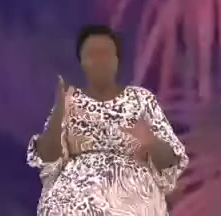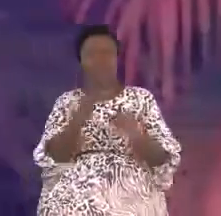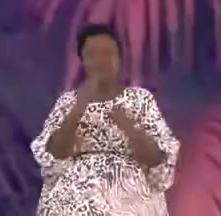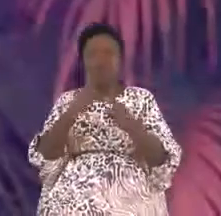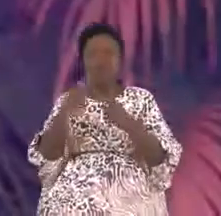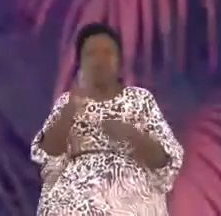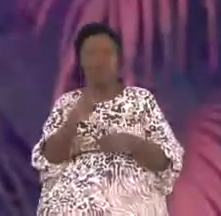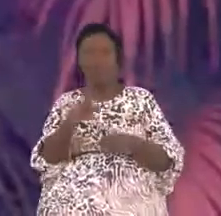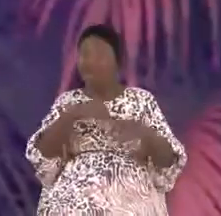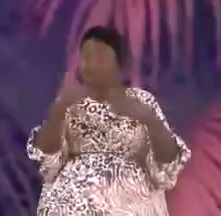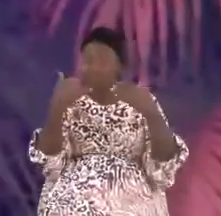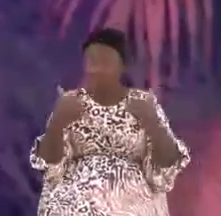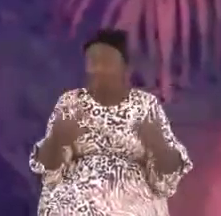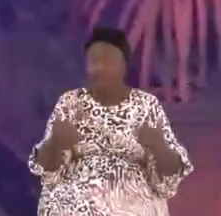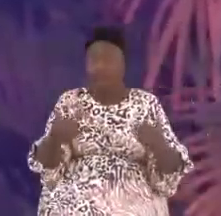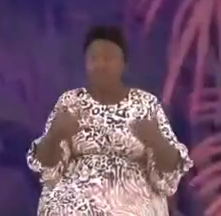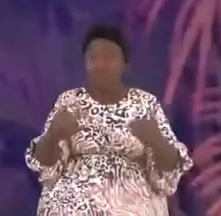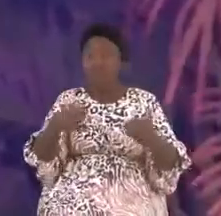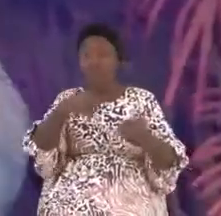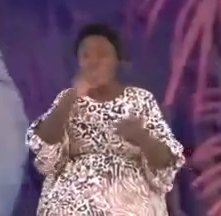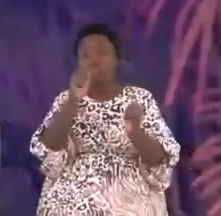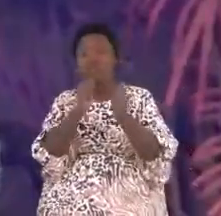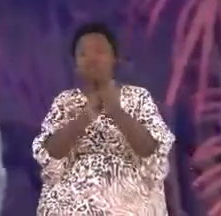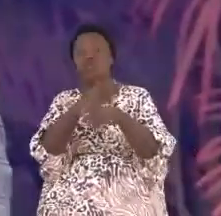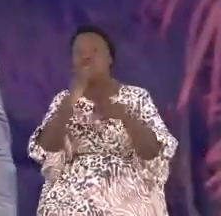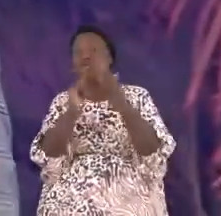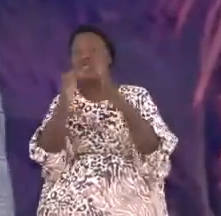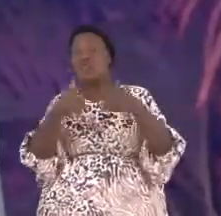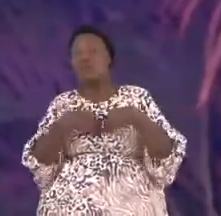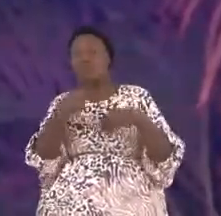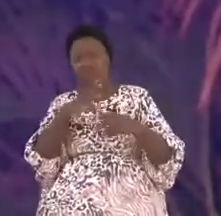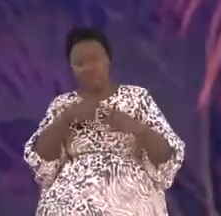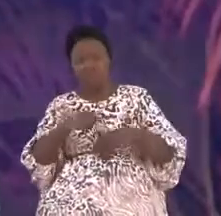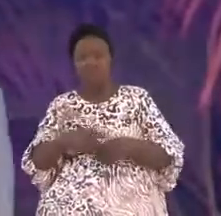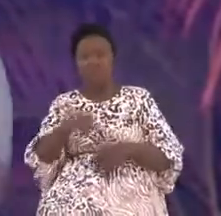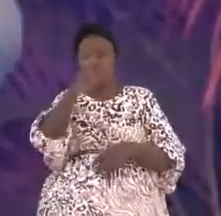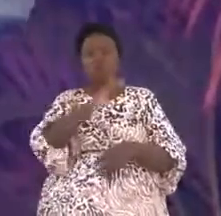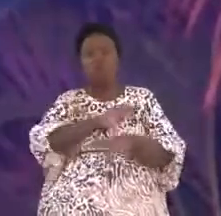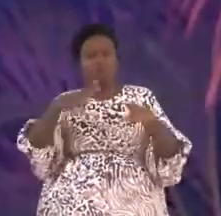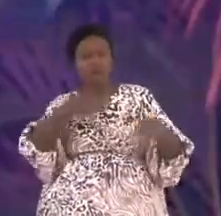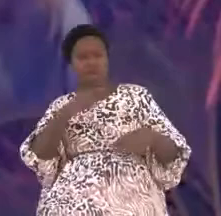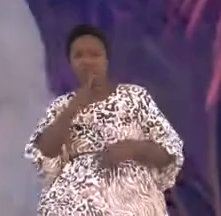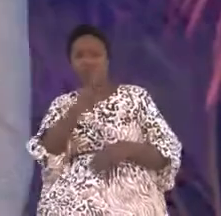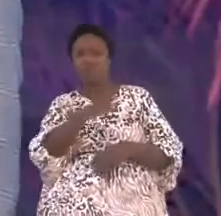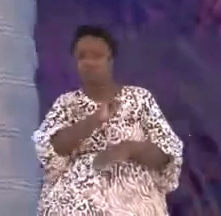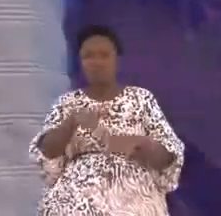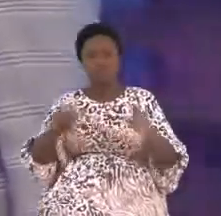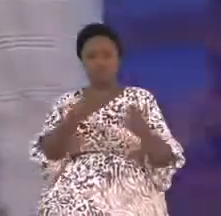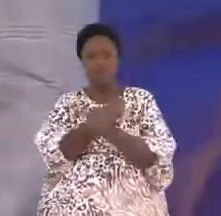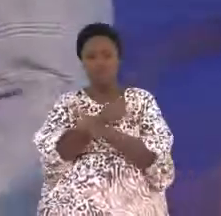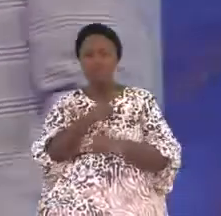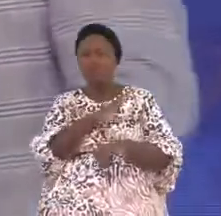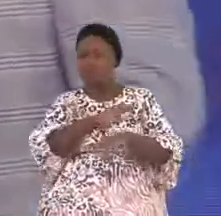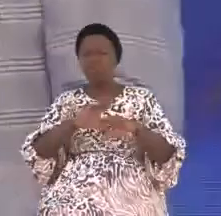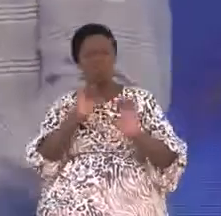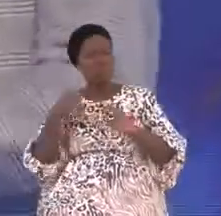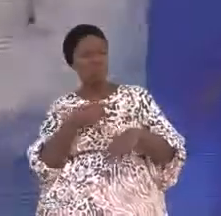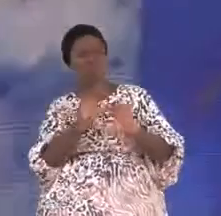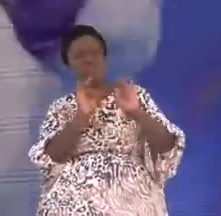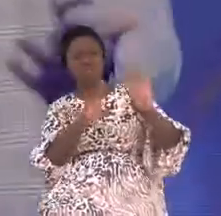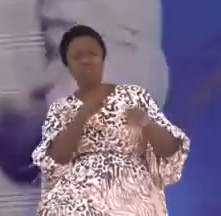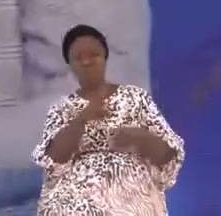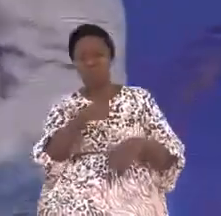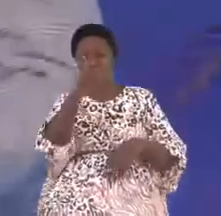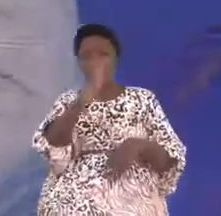now that's what they have done they said god we don't like you we don't love you we hate you and